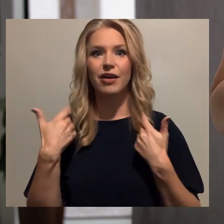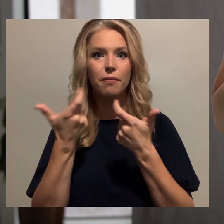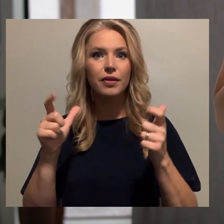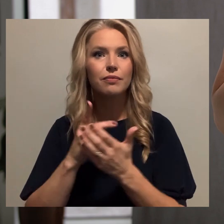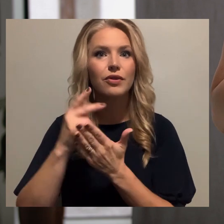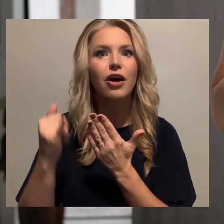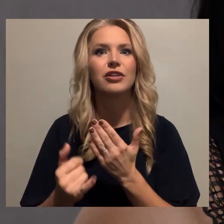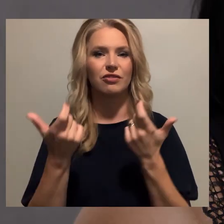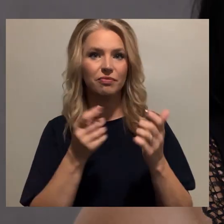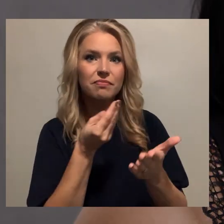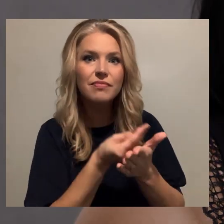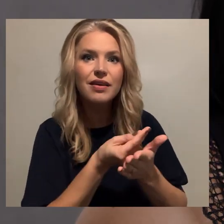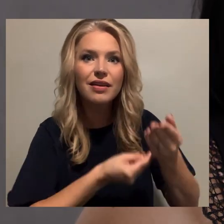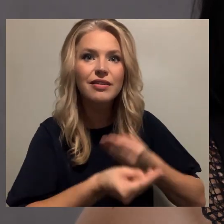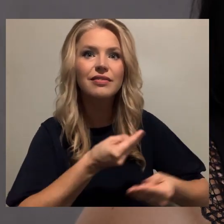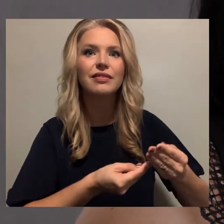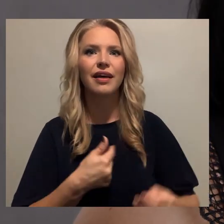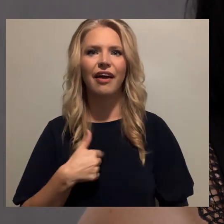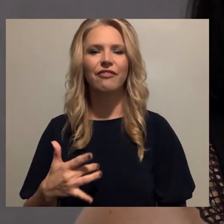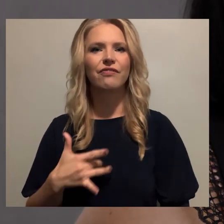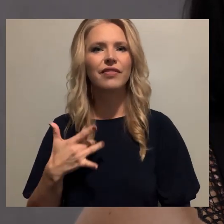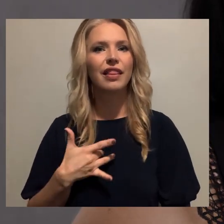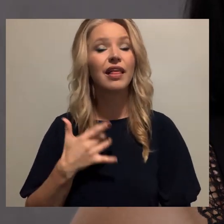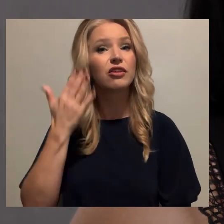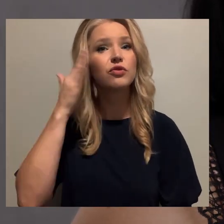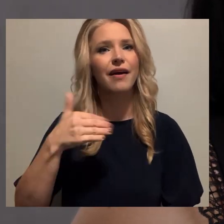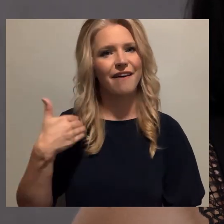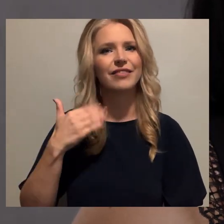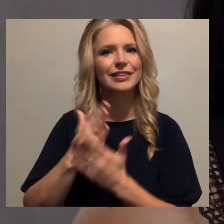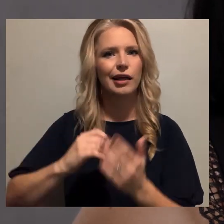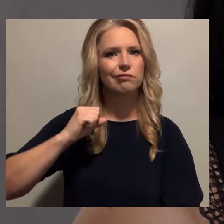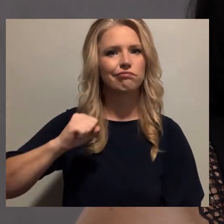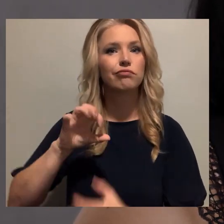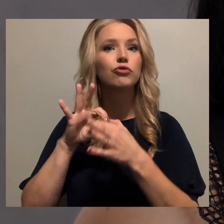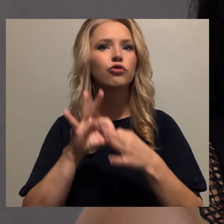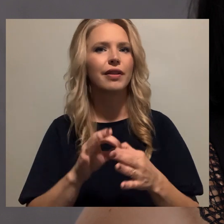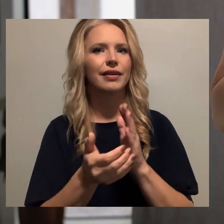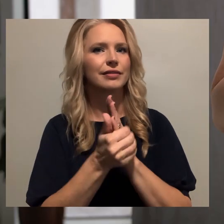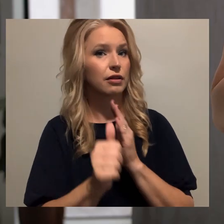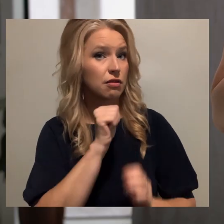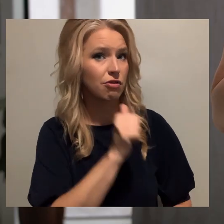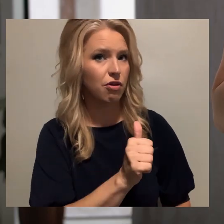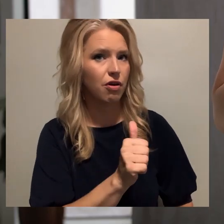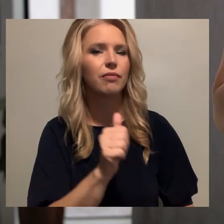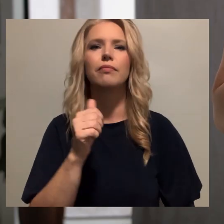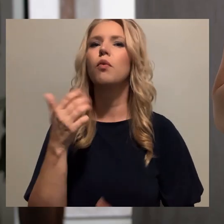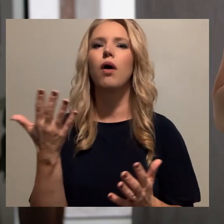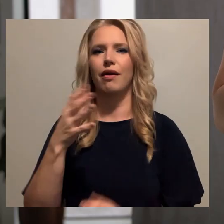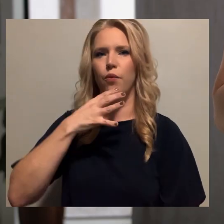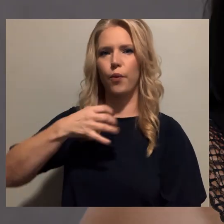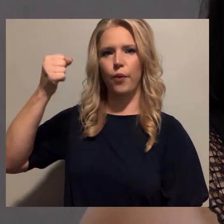larger projects, where I felt pushback for no work reason were from